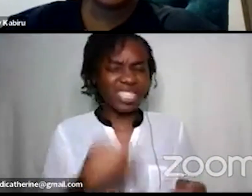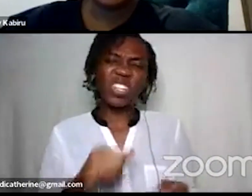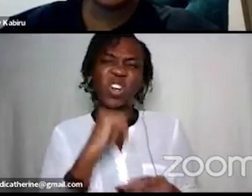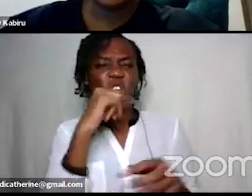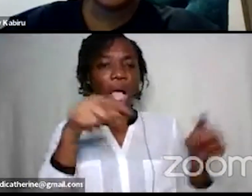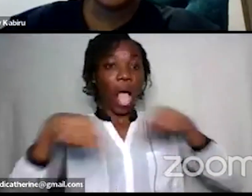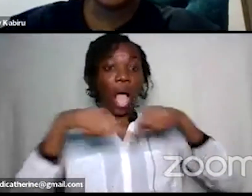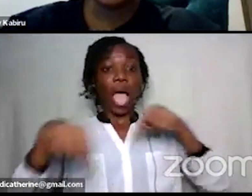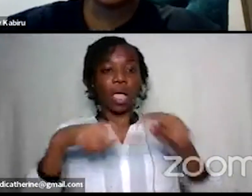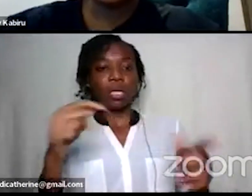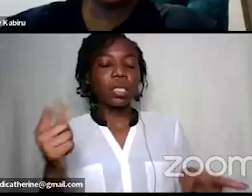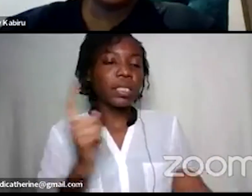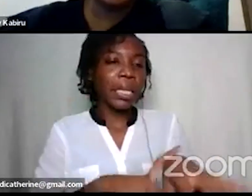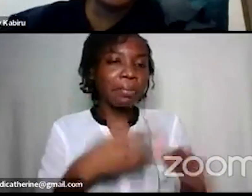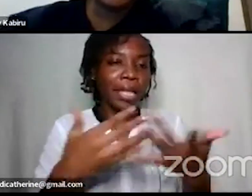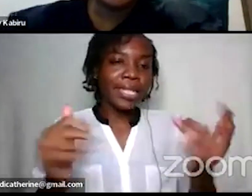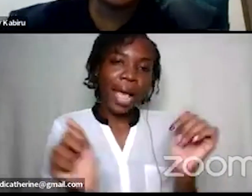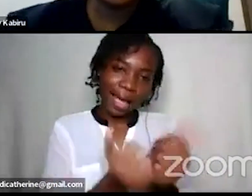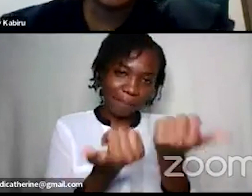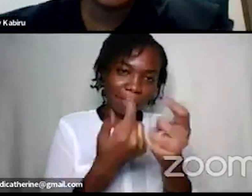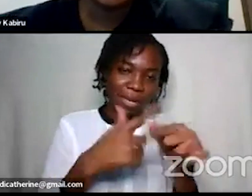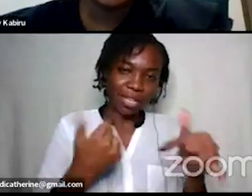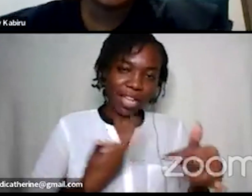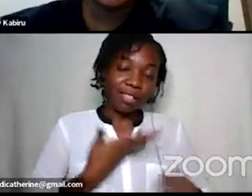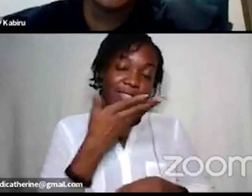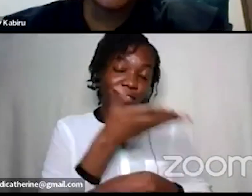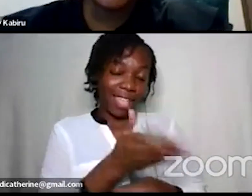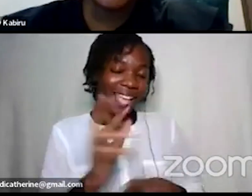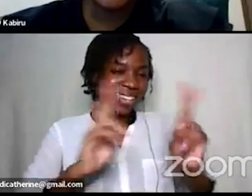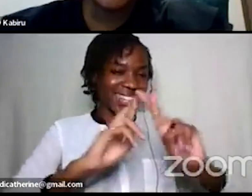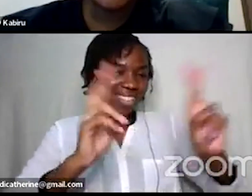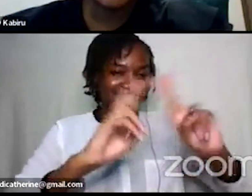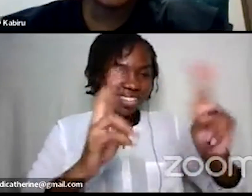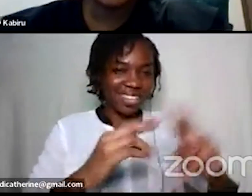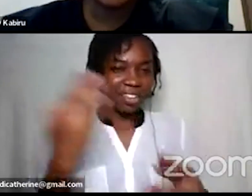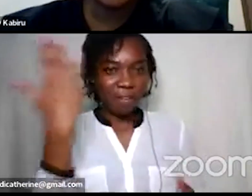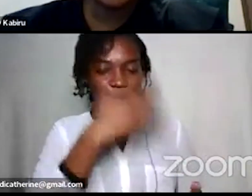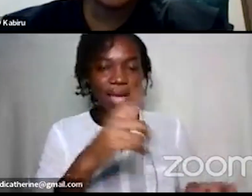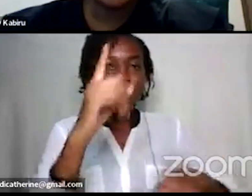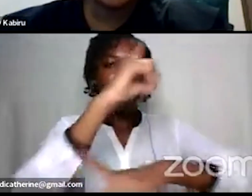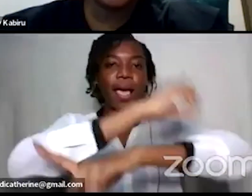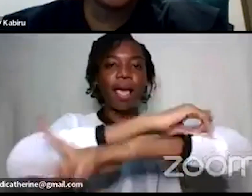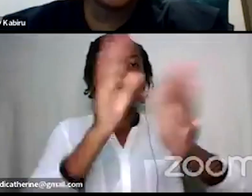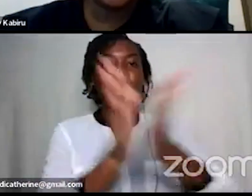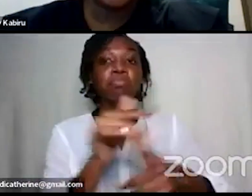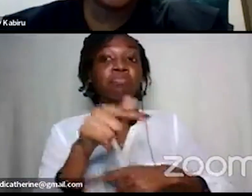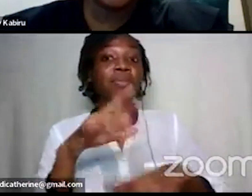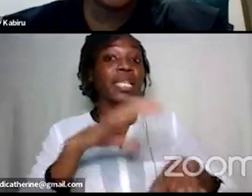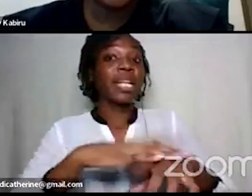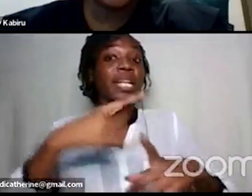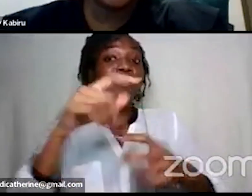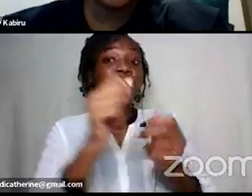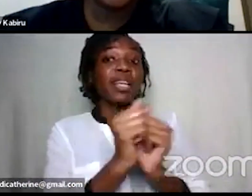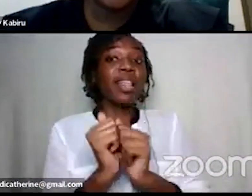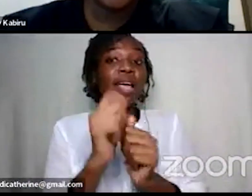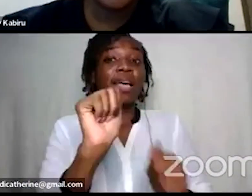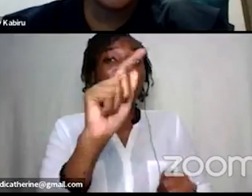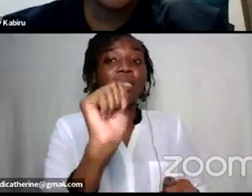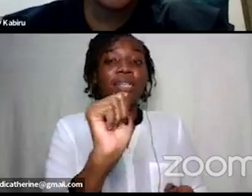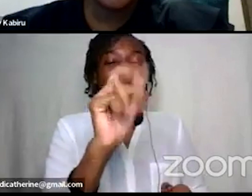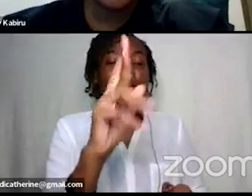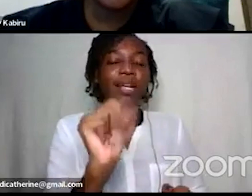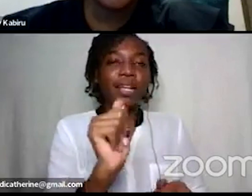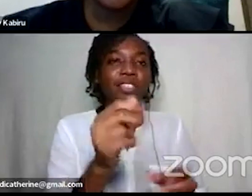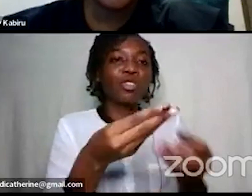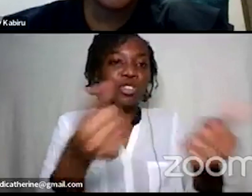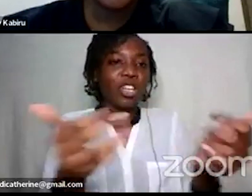happen. And here we are, ready to face the day. And this is Get It Right with Atara Solutions. My